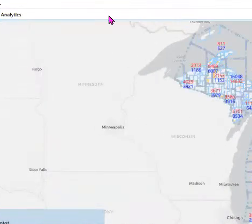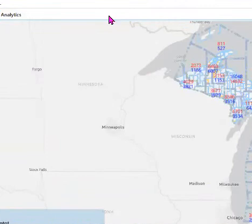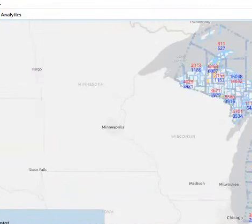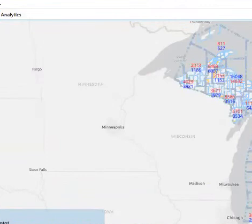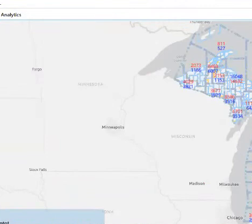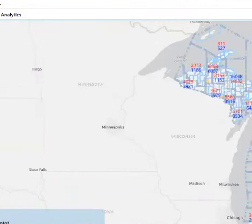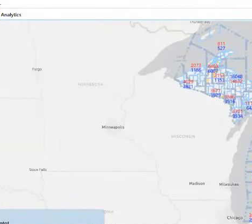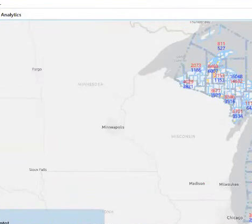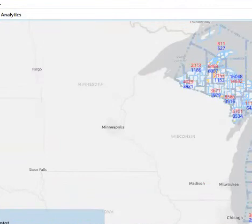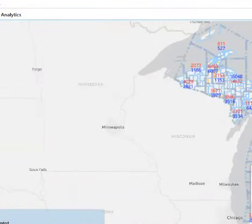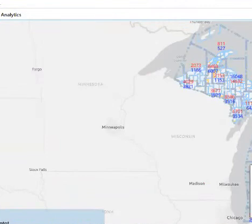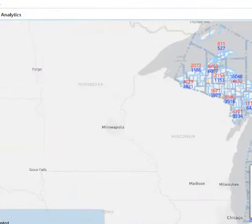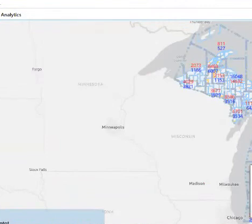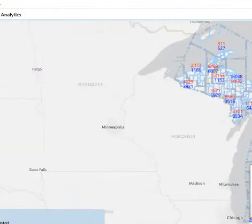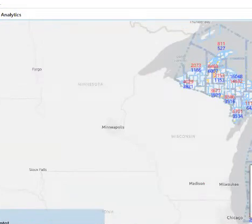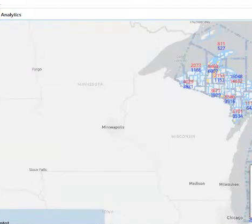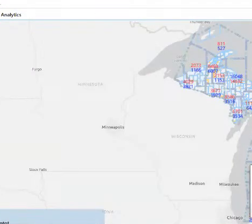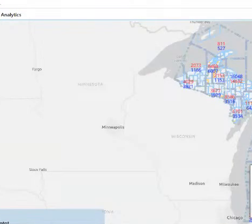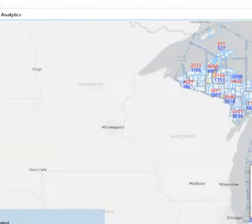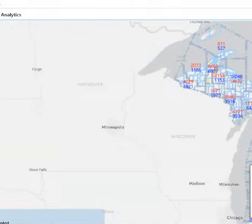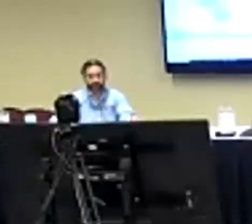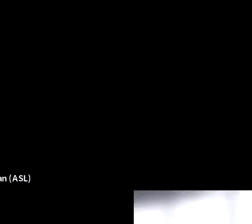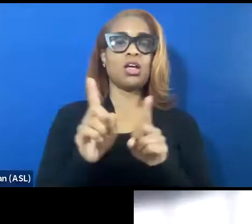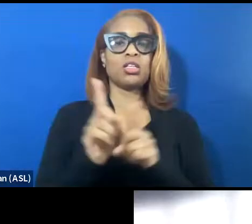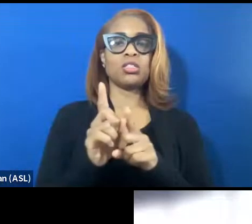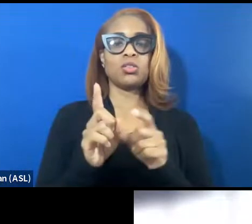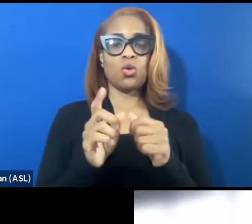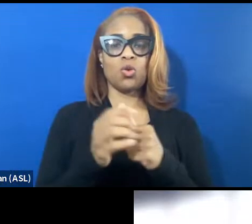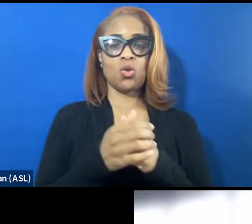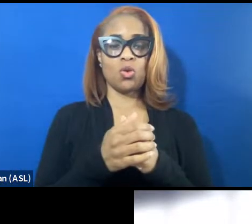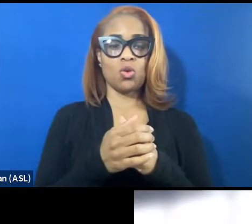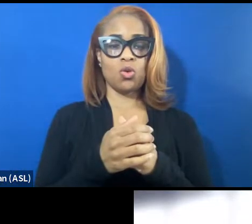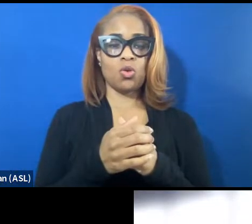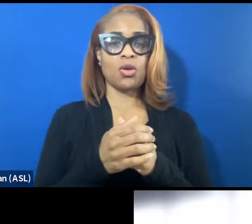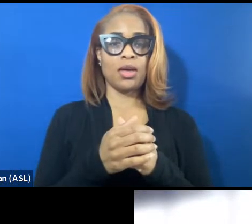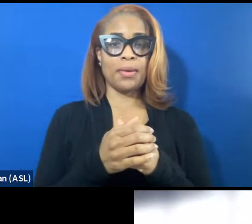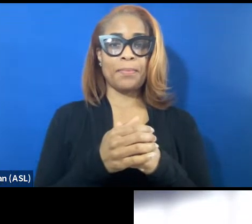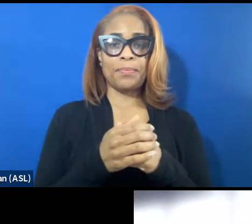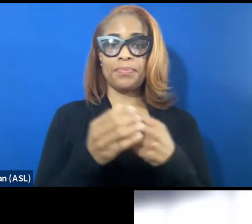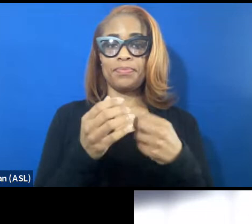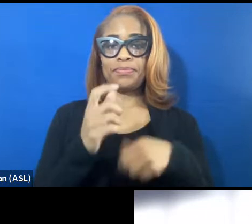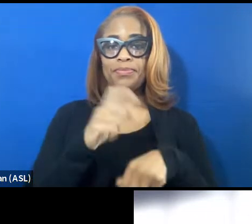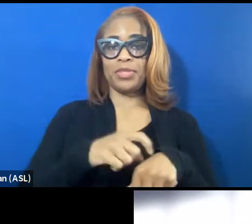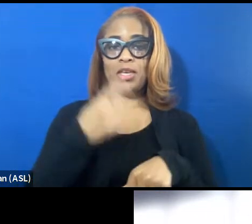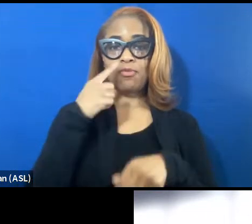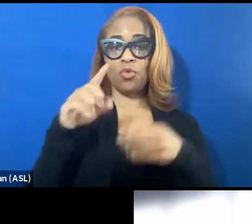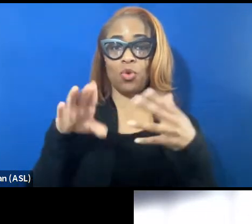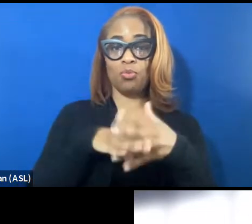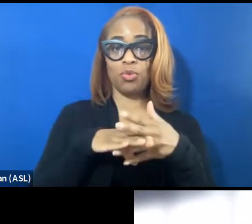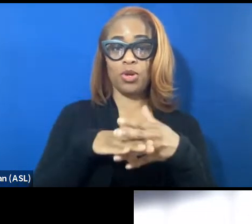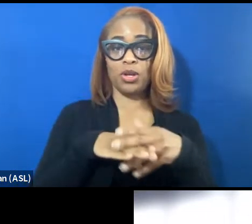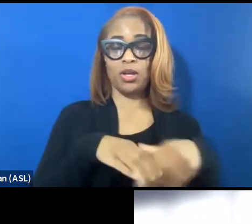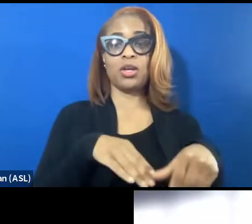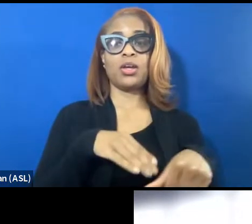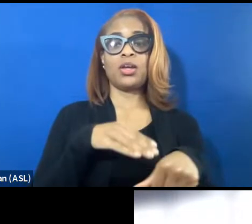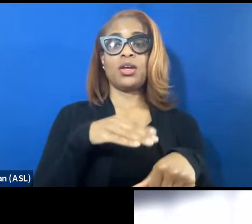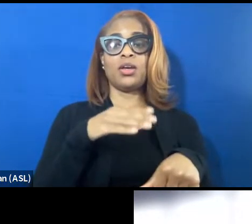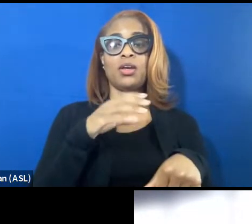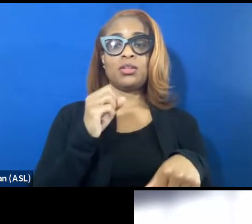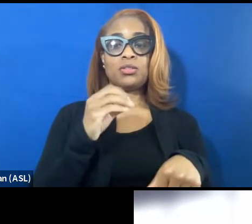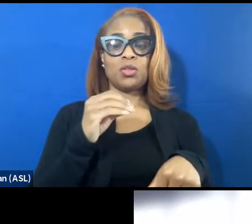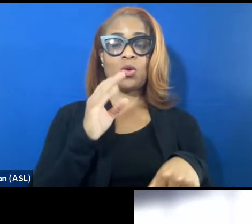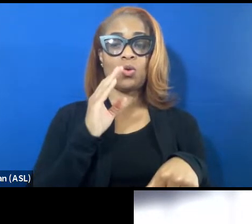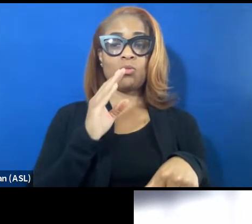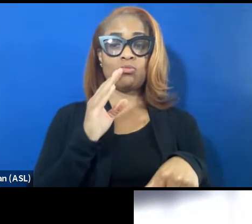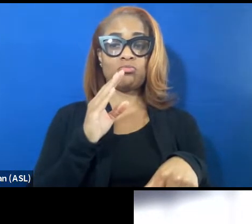okay hearing no objections um i'm also going to acknowledge that it is time for a break and with we will